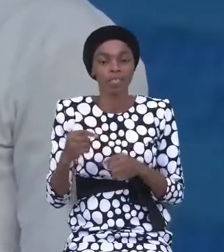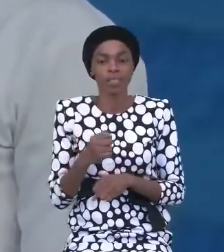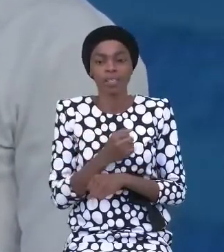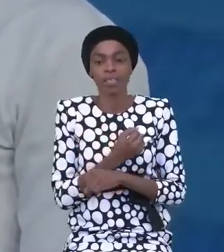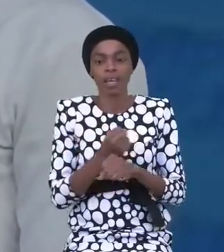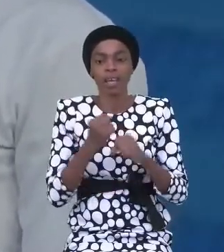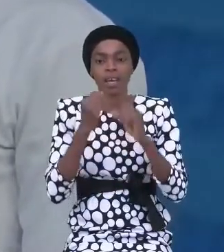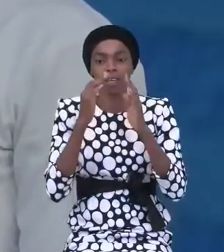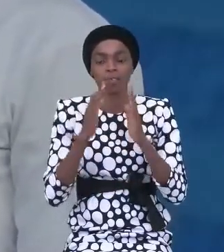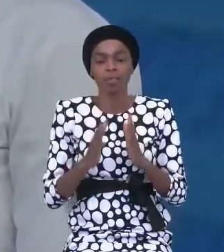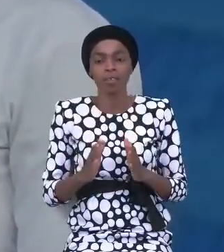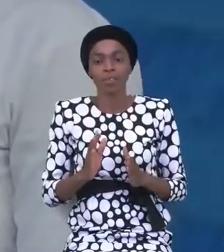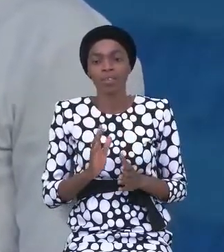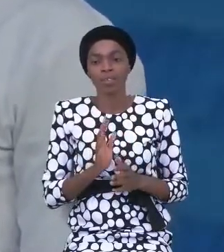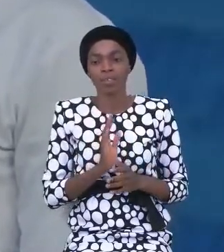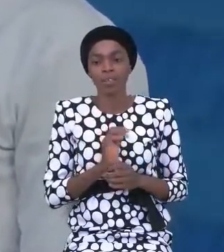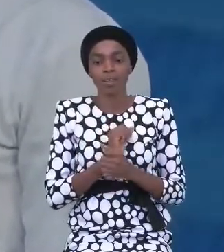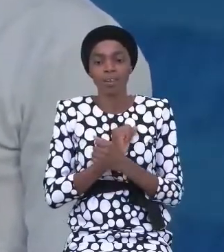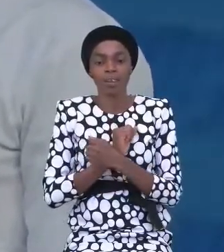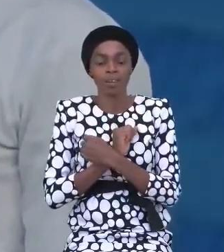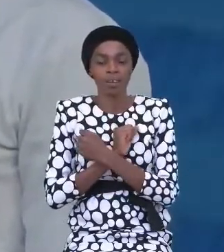the Savior's